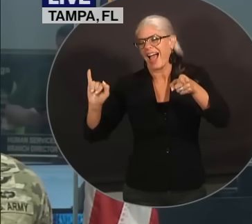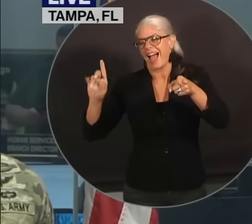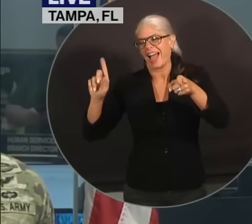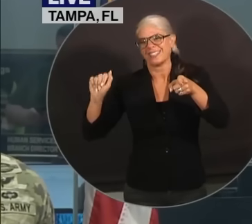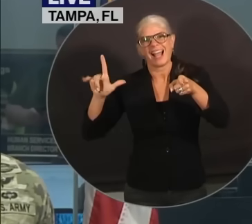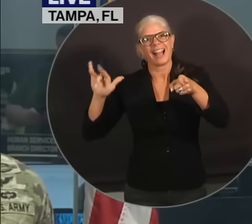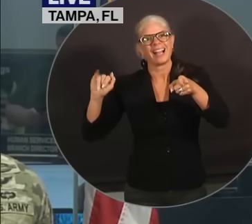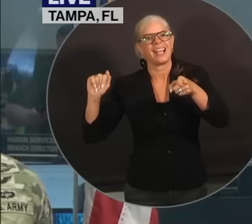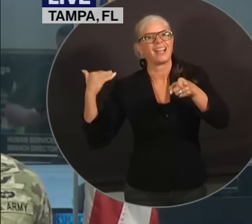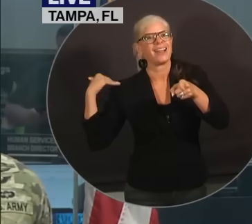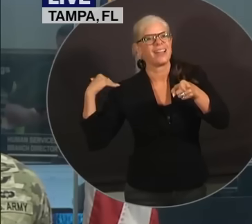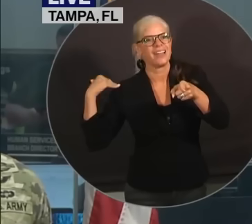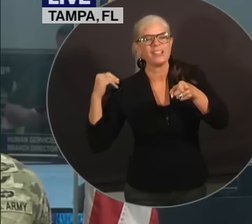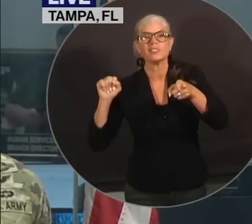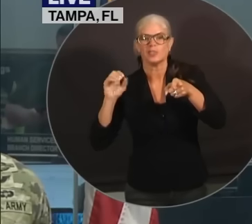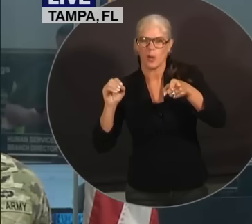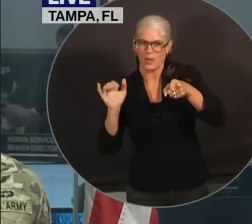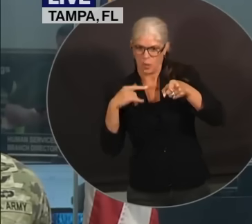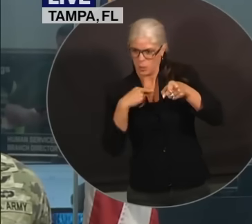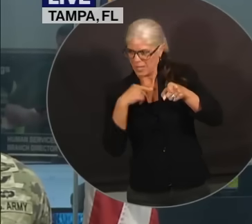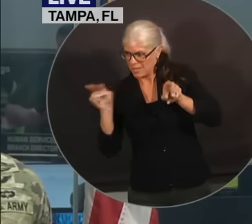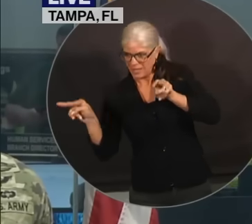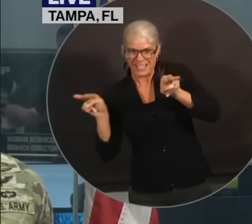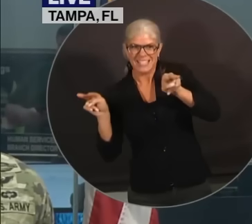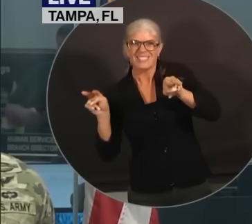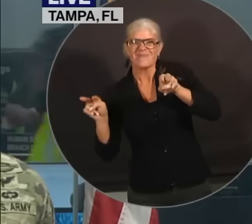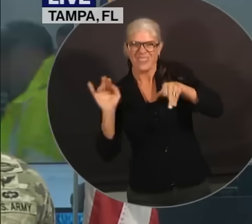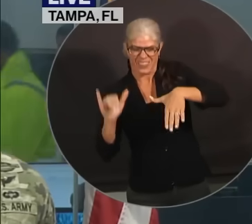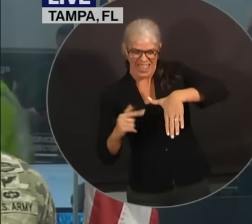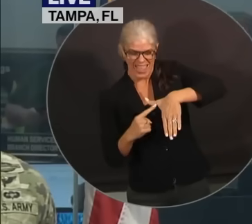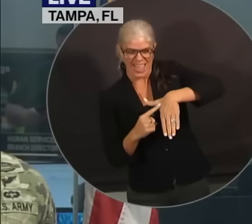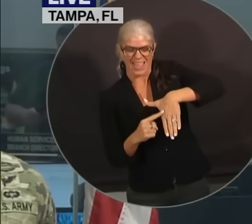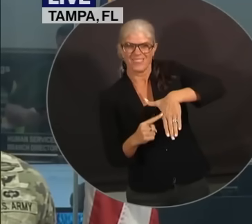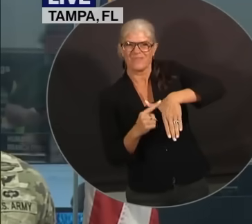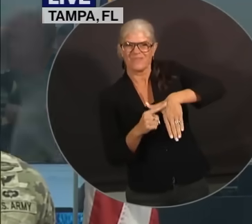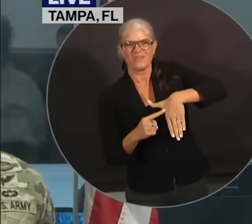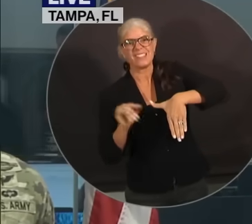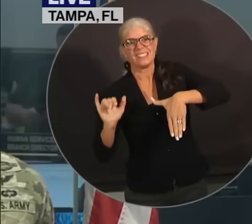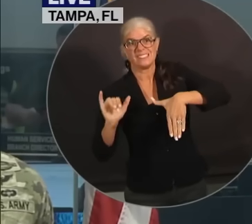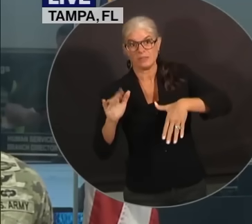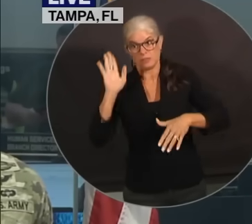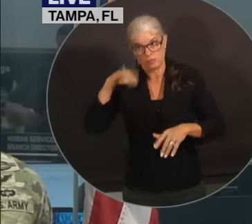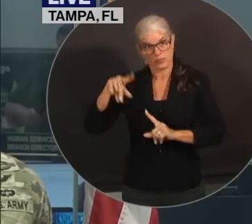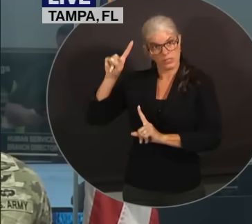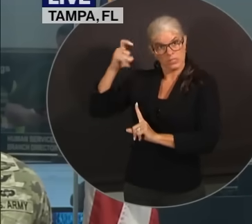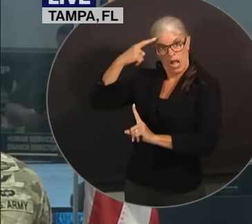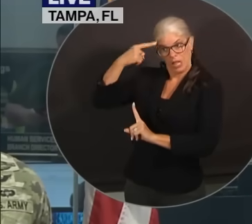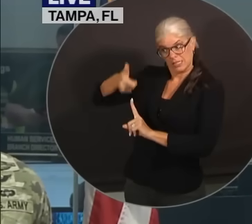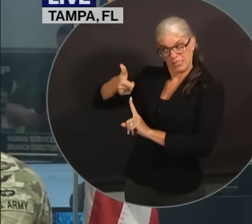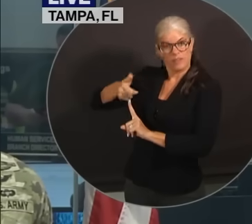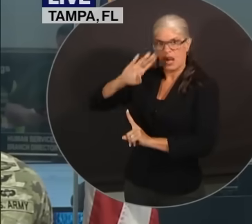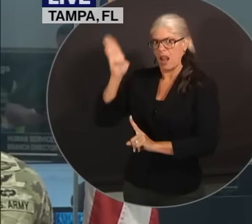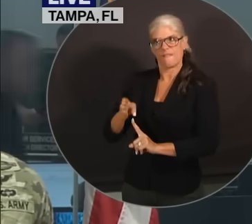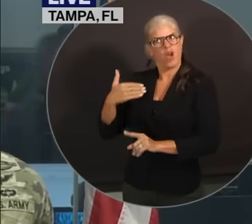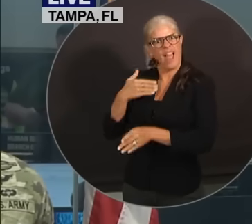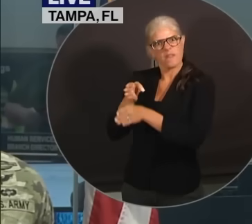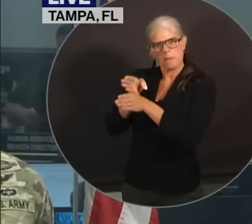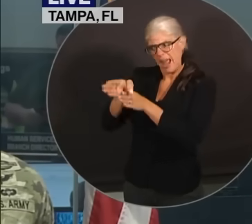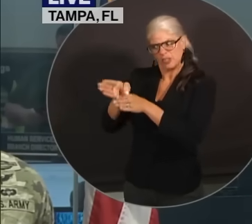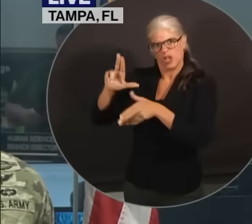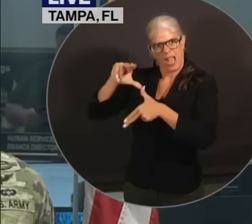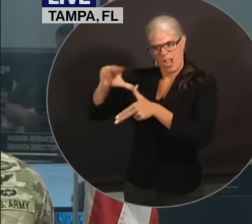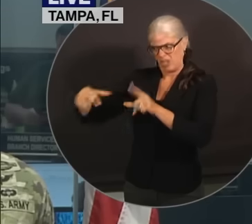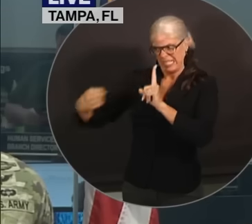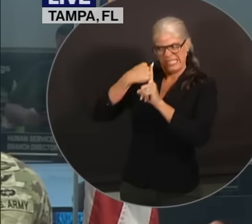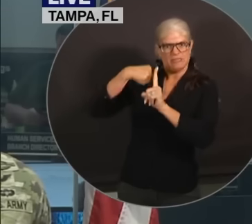impact the extent of the damage. This area has not had a major hurricane hit in quite some time, and certainly nobody